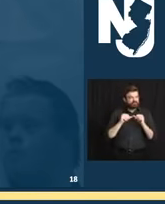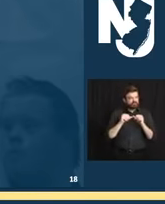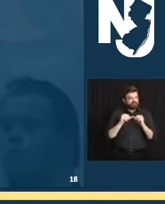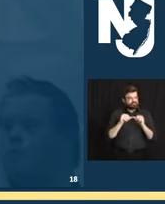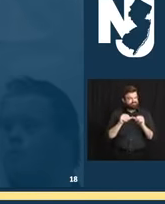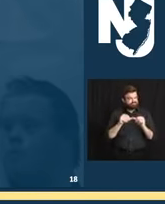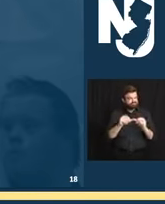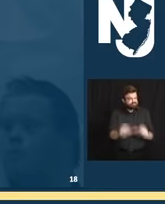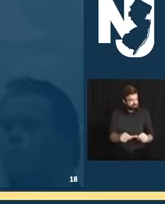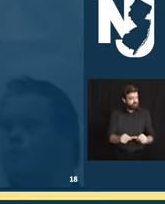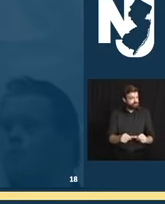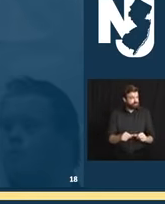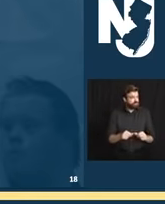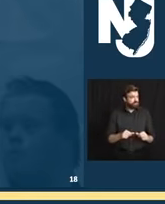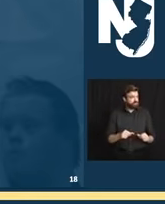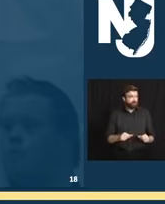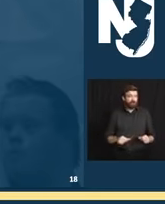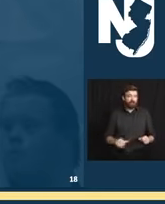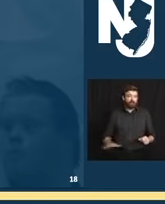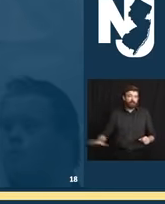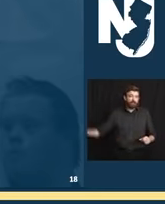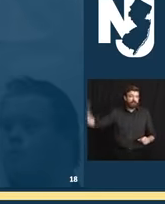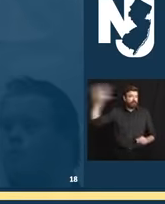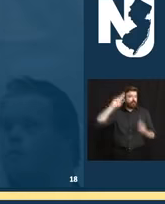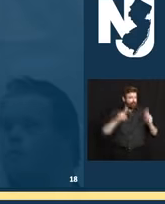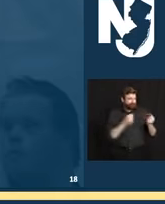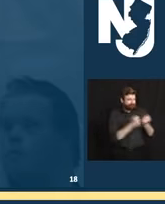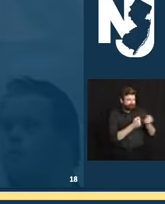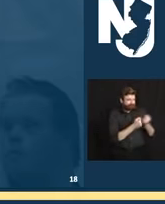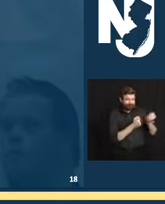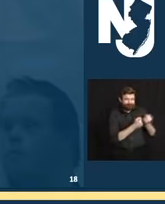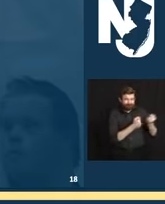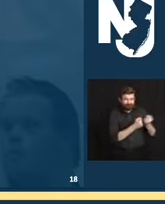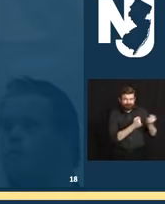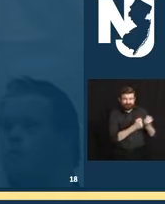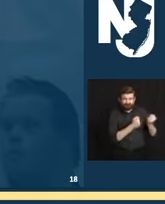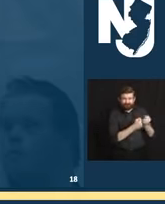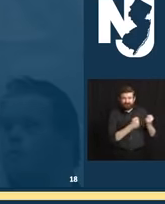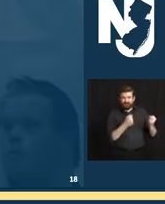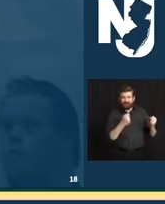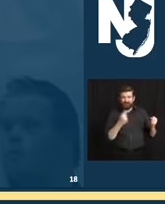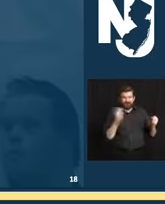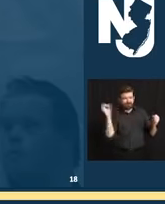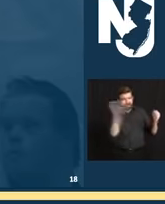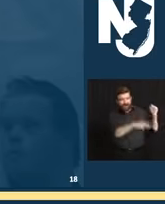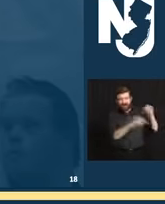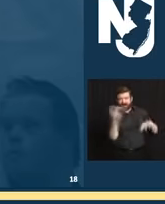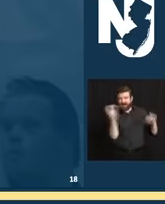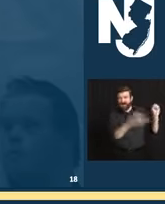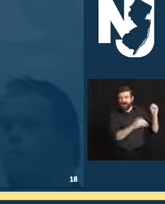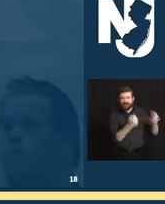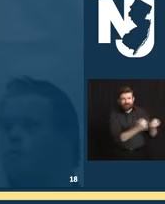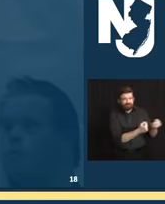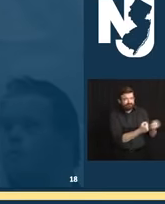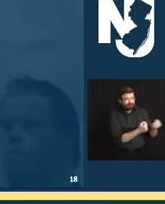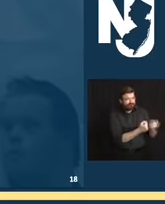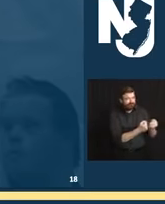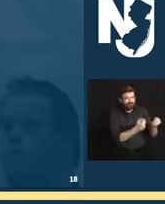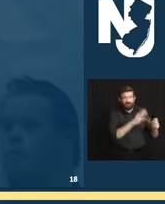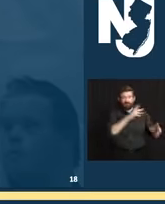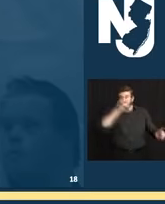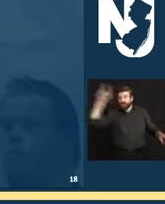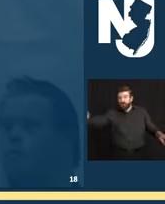the nation and literally around the world. Cards came to him from as far away as New Zealand. And